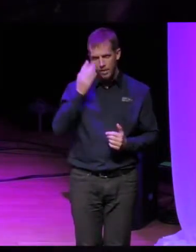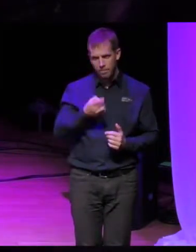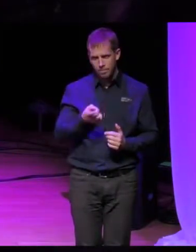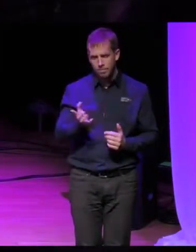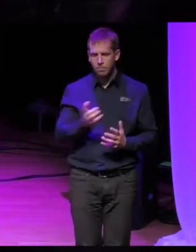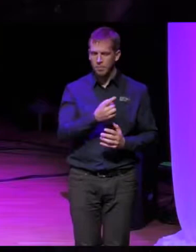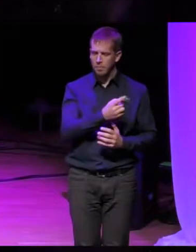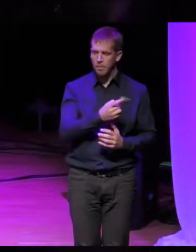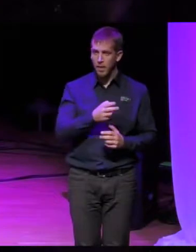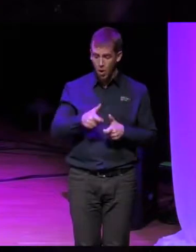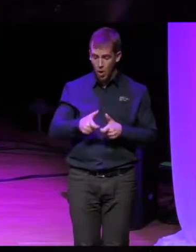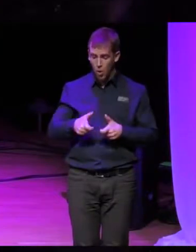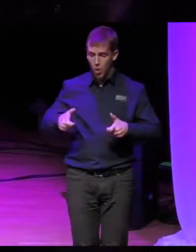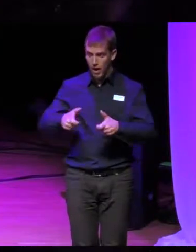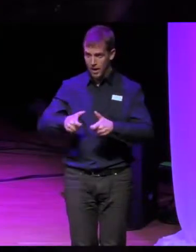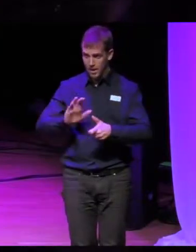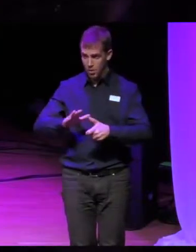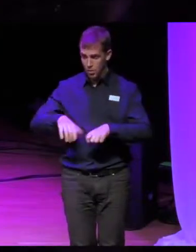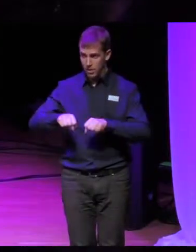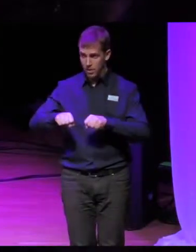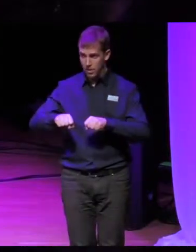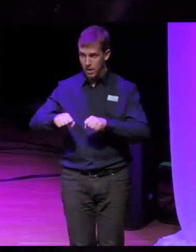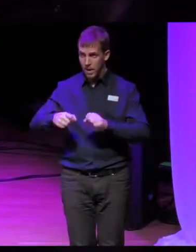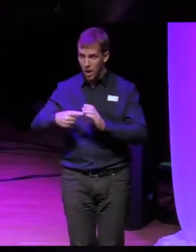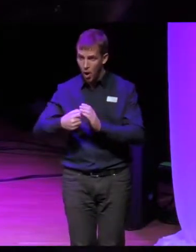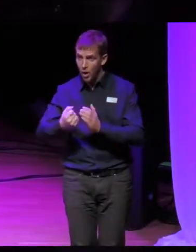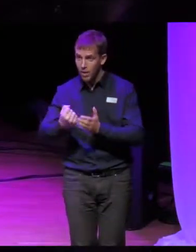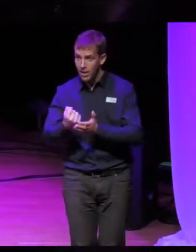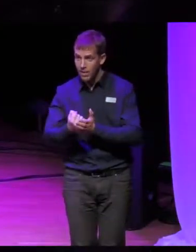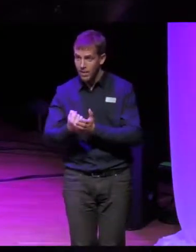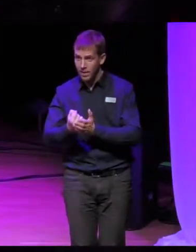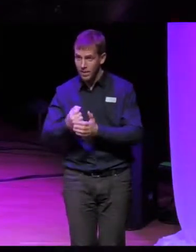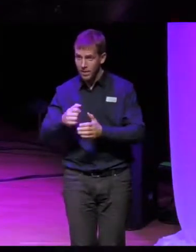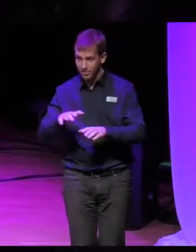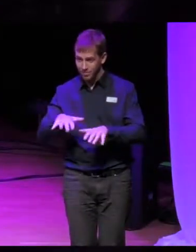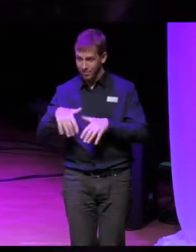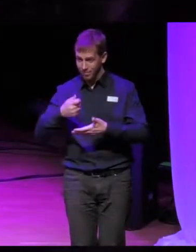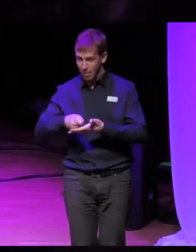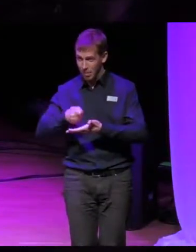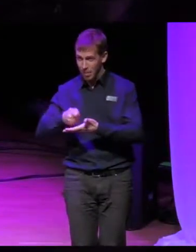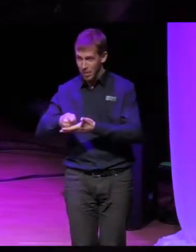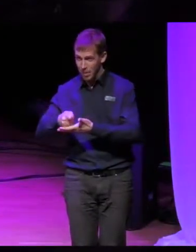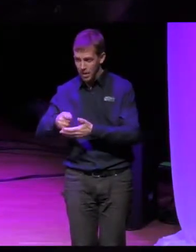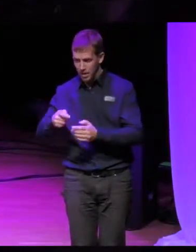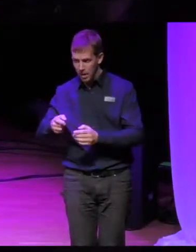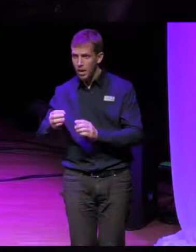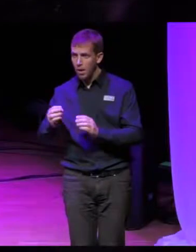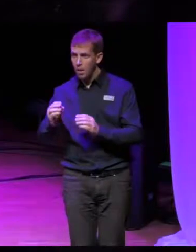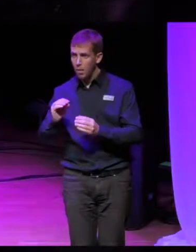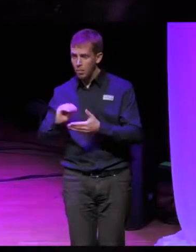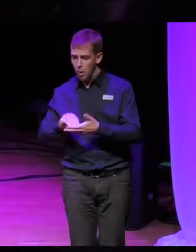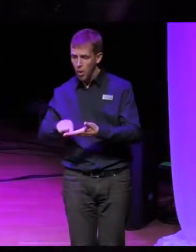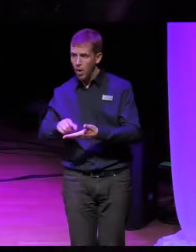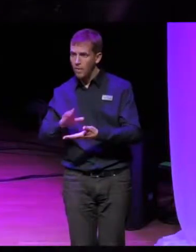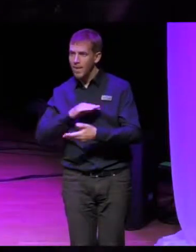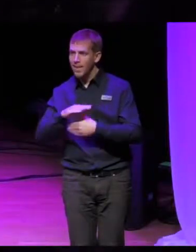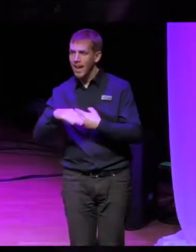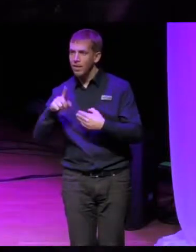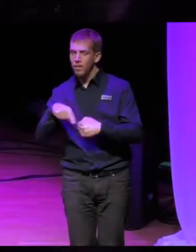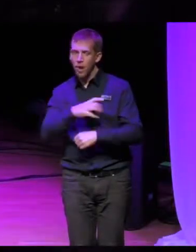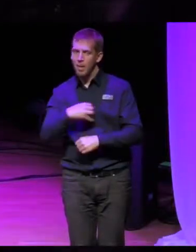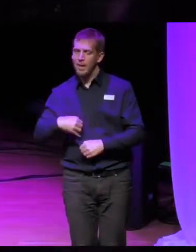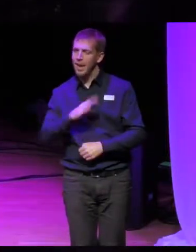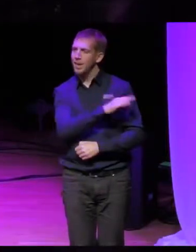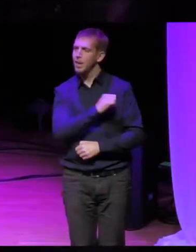given Congress's role in passing laws, there are also limits on what a president can unilaterally do. And so if there is